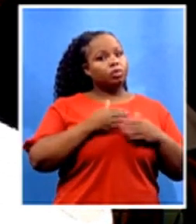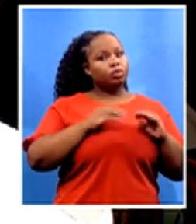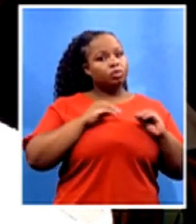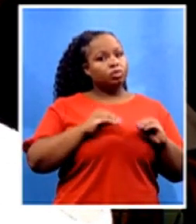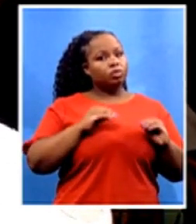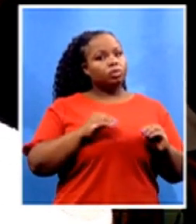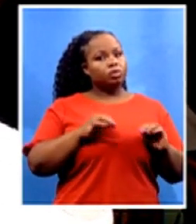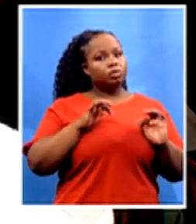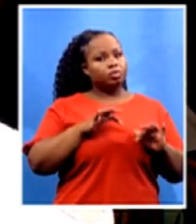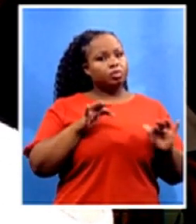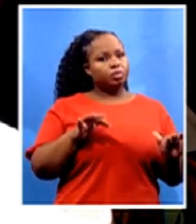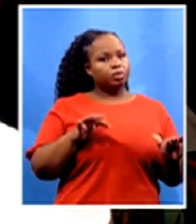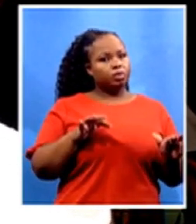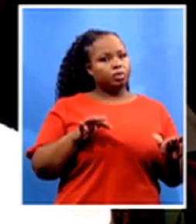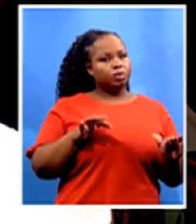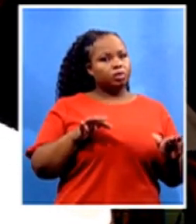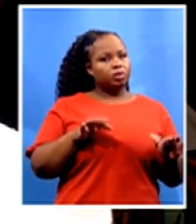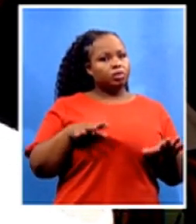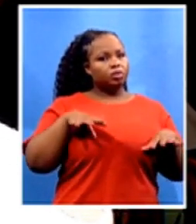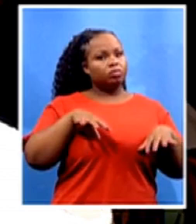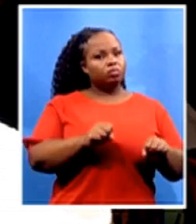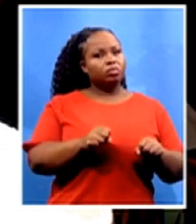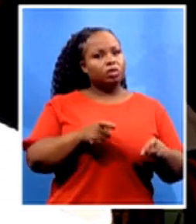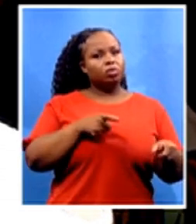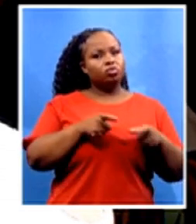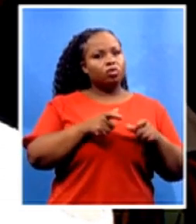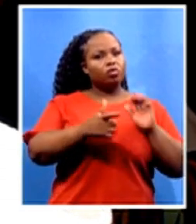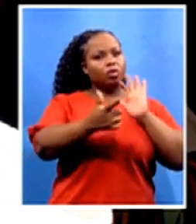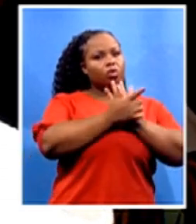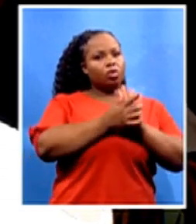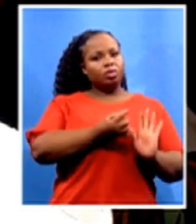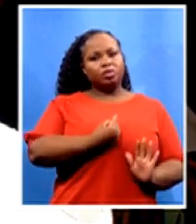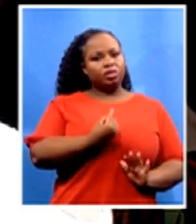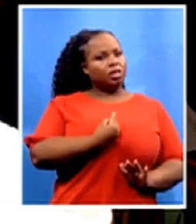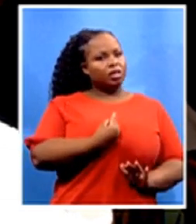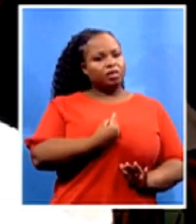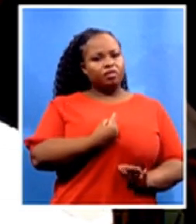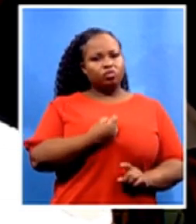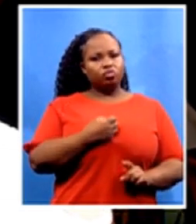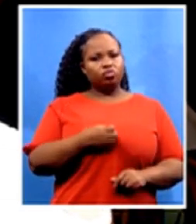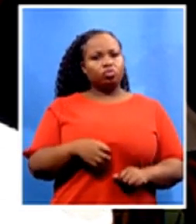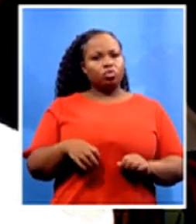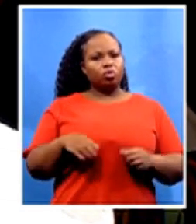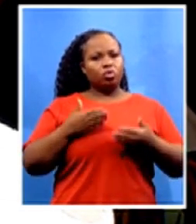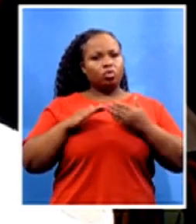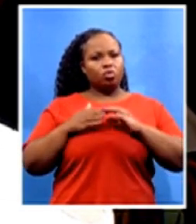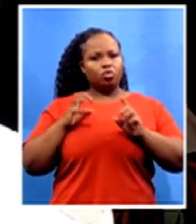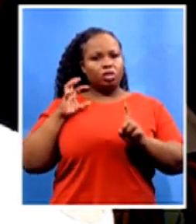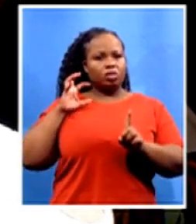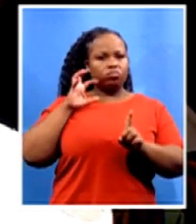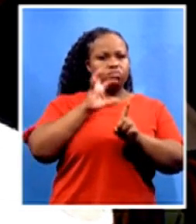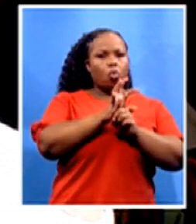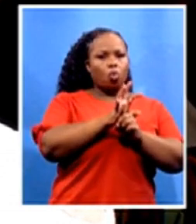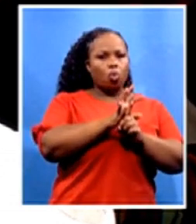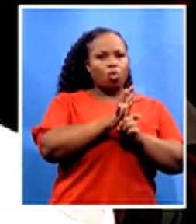into their hands, not to be a mob that would kill a person without even giving that a